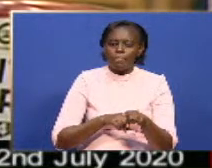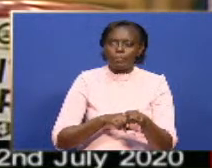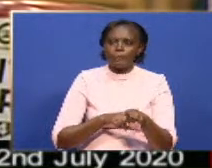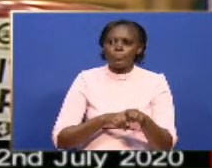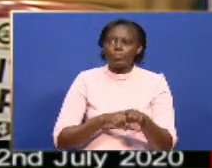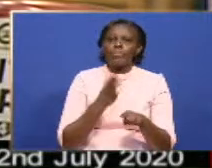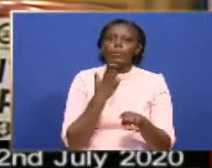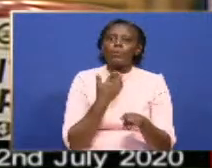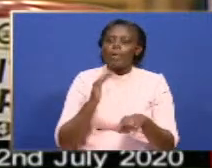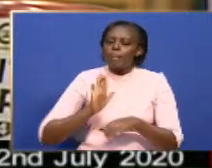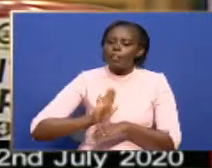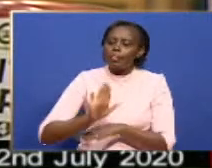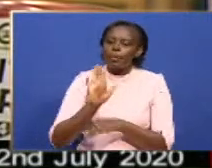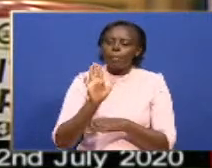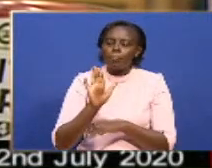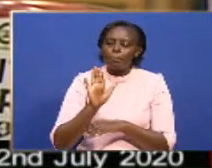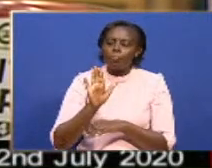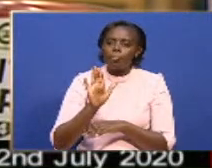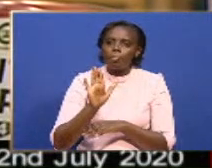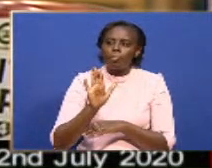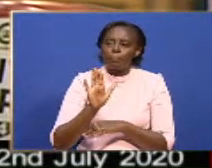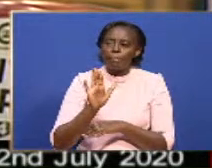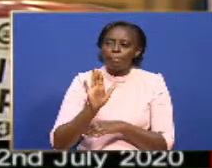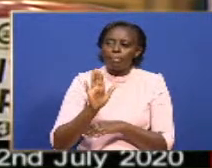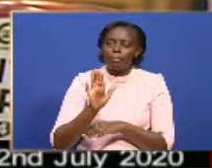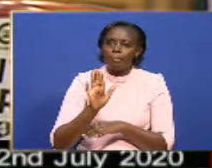I want them,